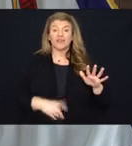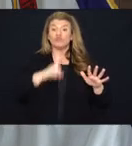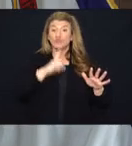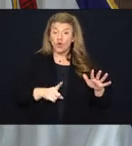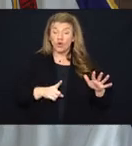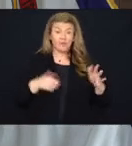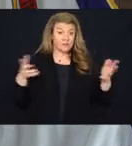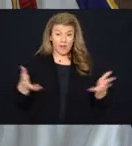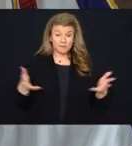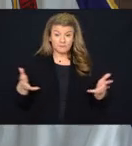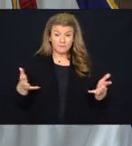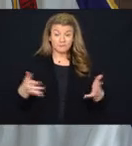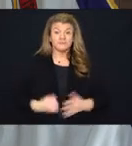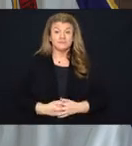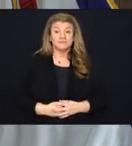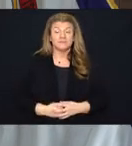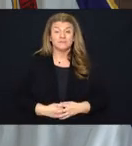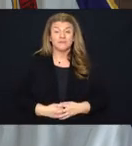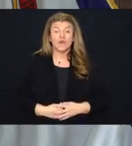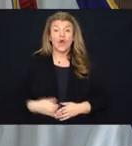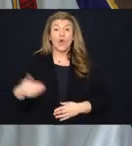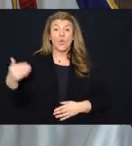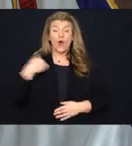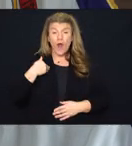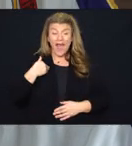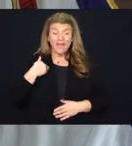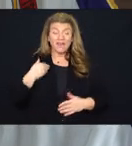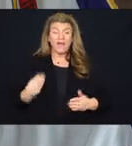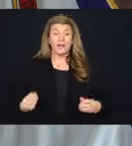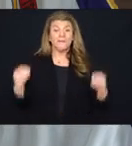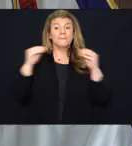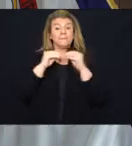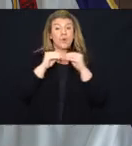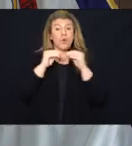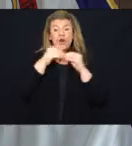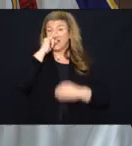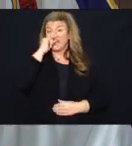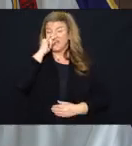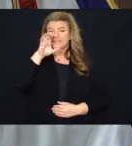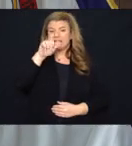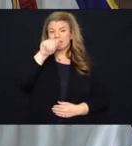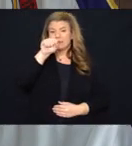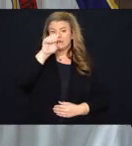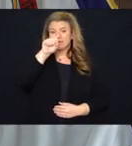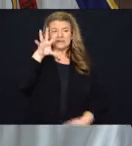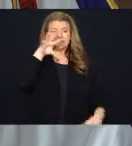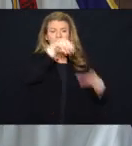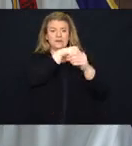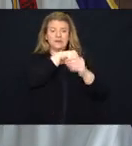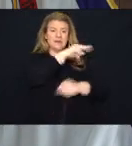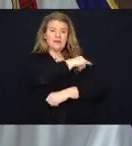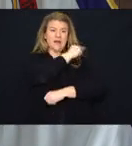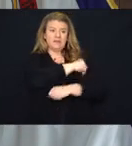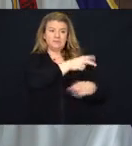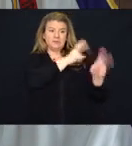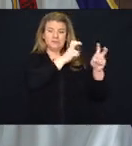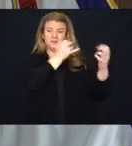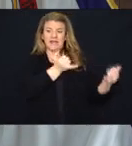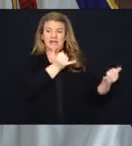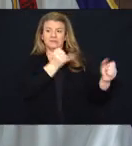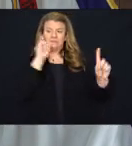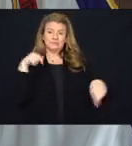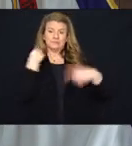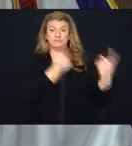is just this. We're having more pediatric cases at our hospitals today than we've ever